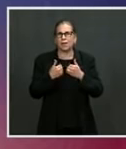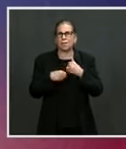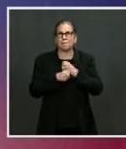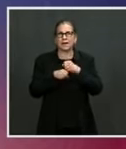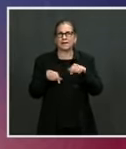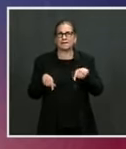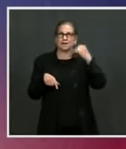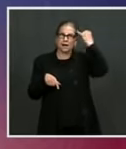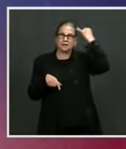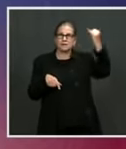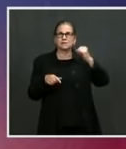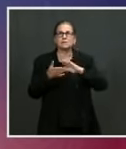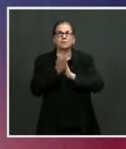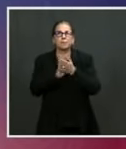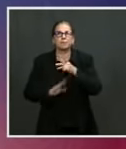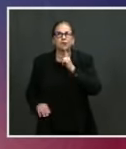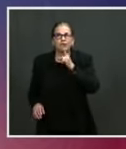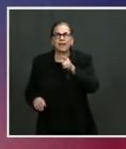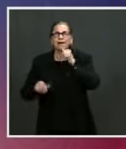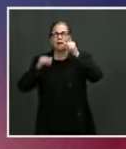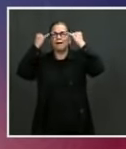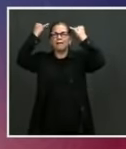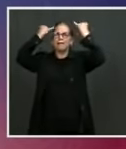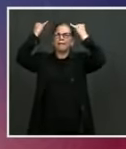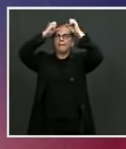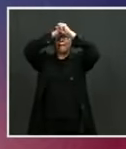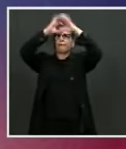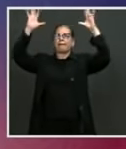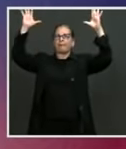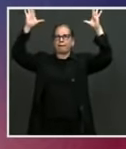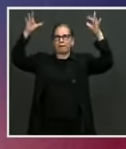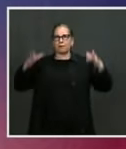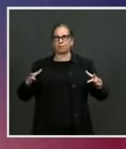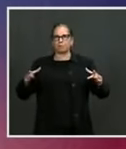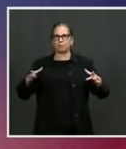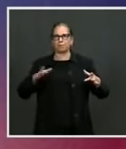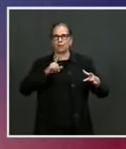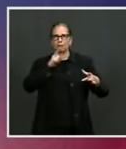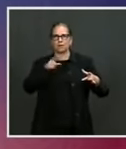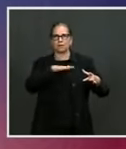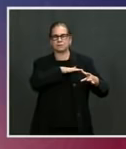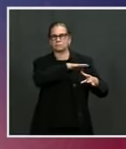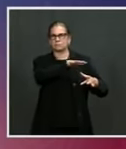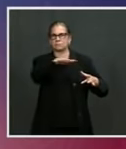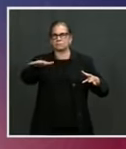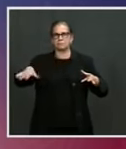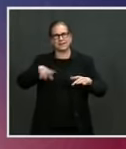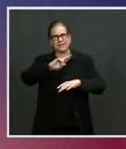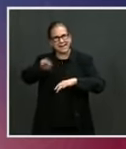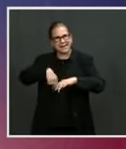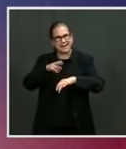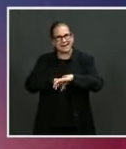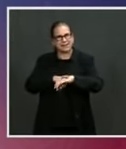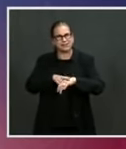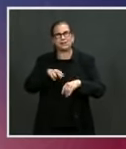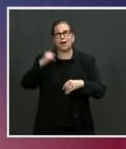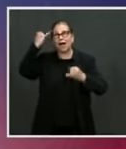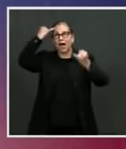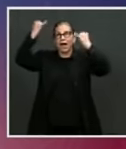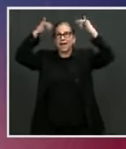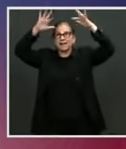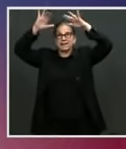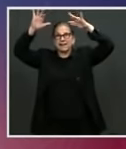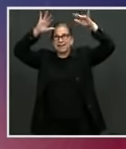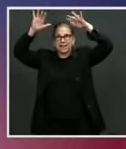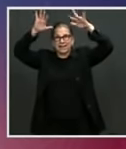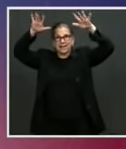close to real as we can make it? This nation was built on an idea. The only nation in the world built on an idea. Every other nation is